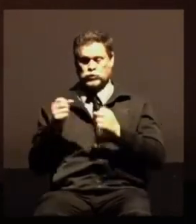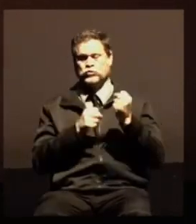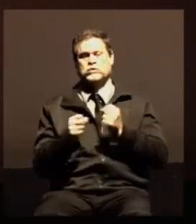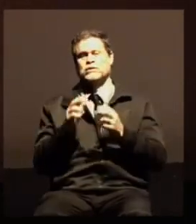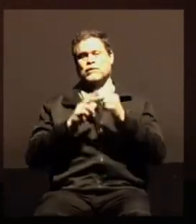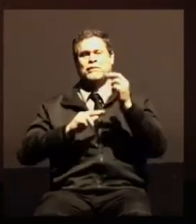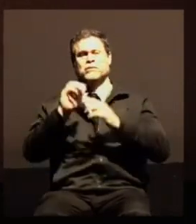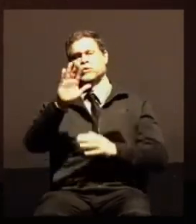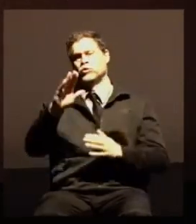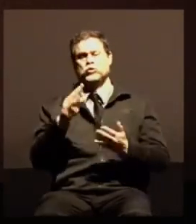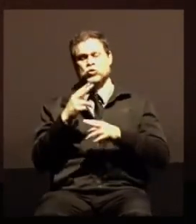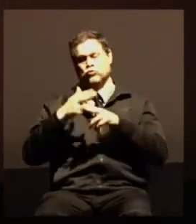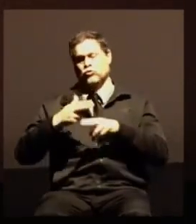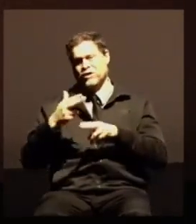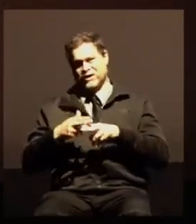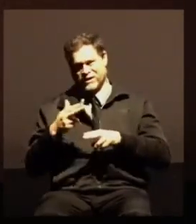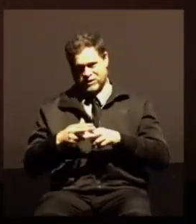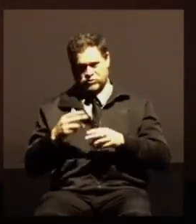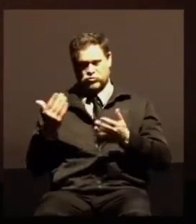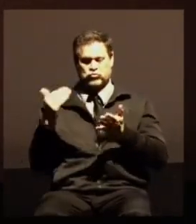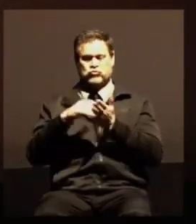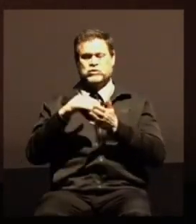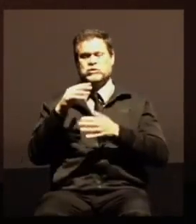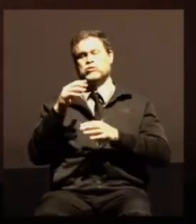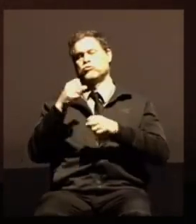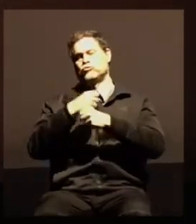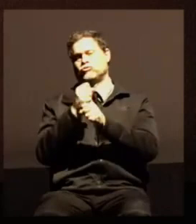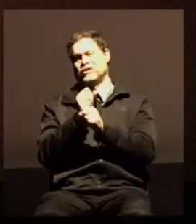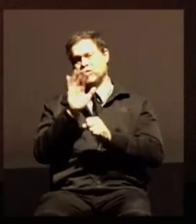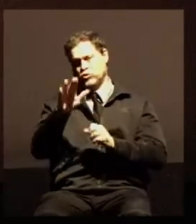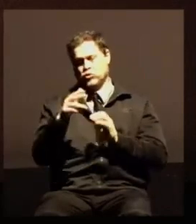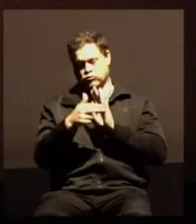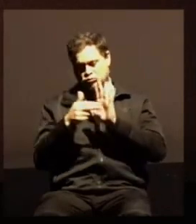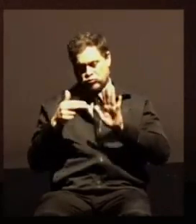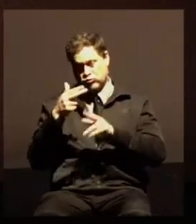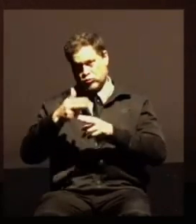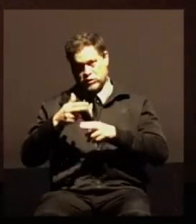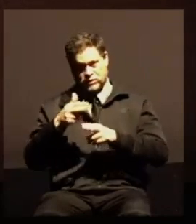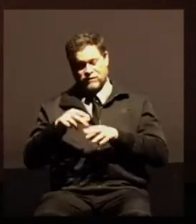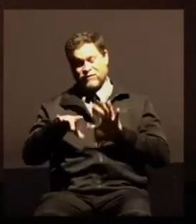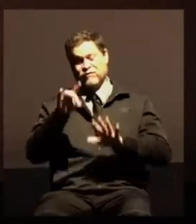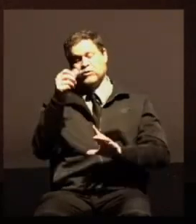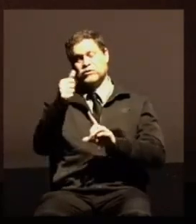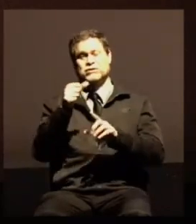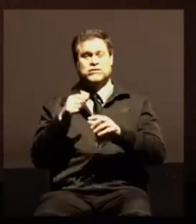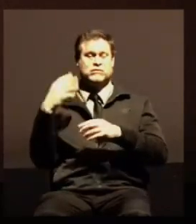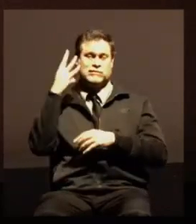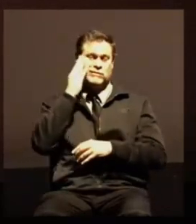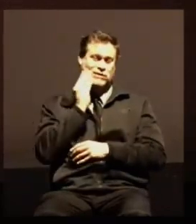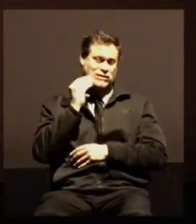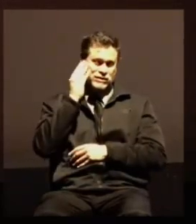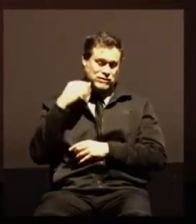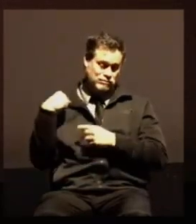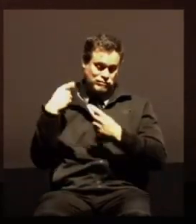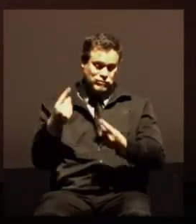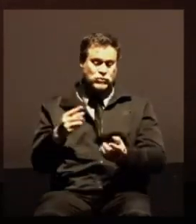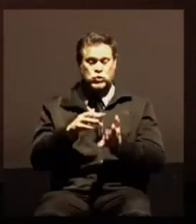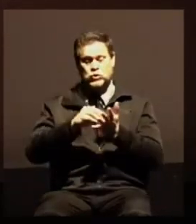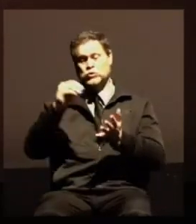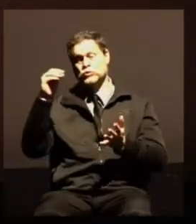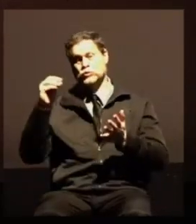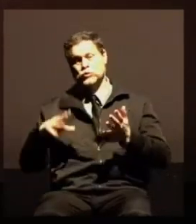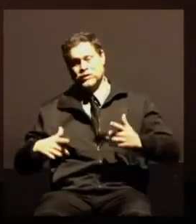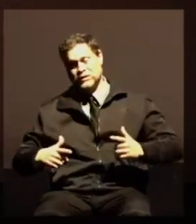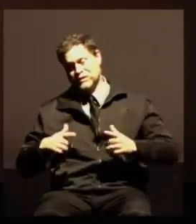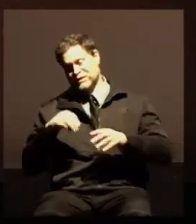you build your brand, recreate your brand, develop yourself, find who you are, whether you are a seasoned professional or whether you're a student or whether you're even